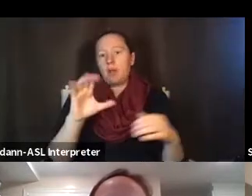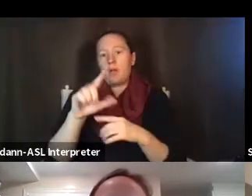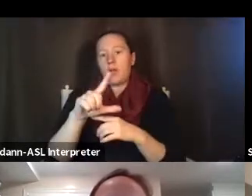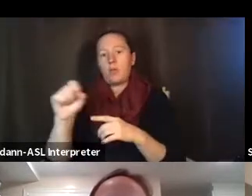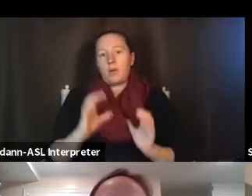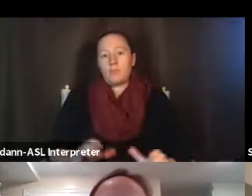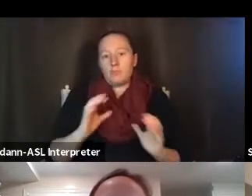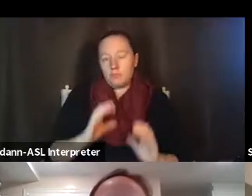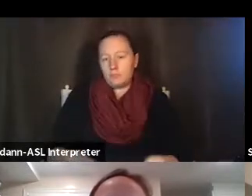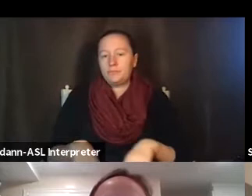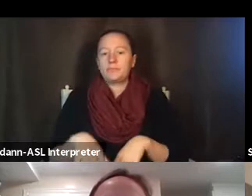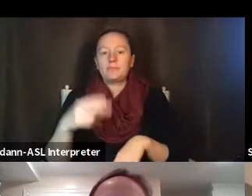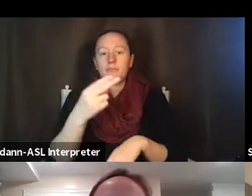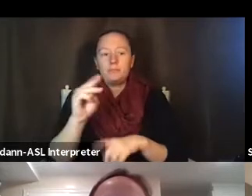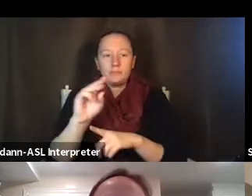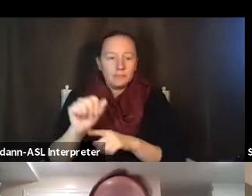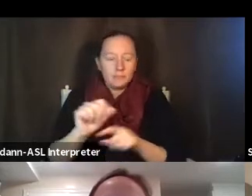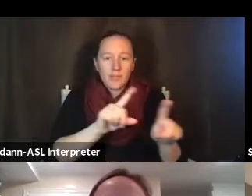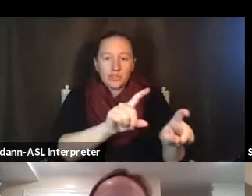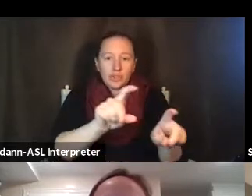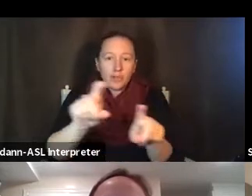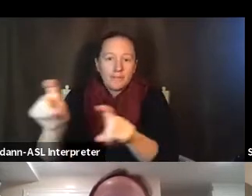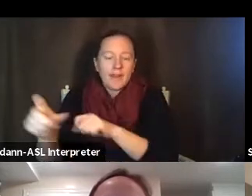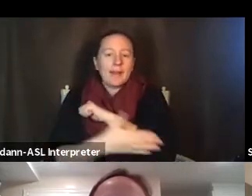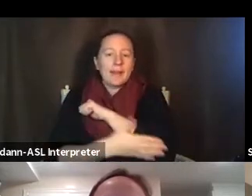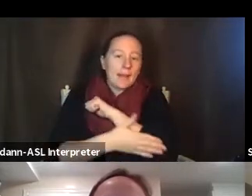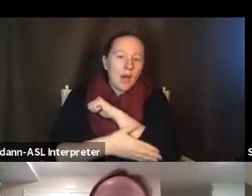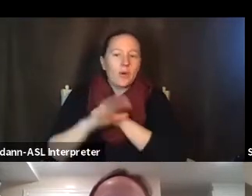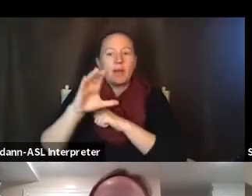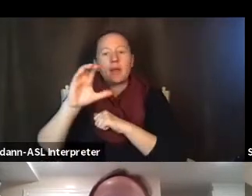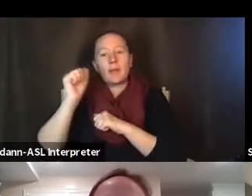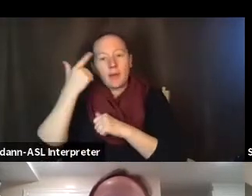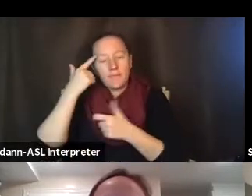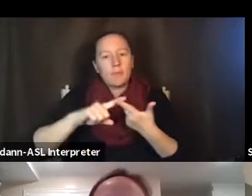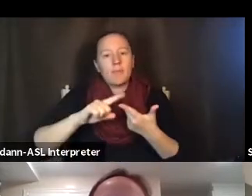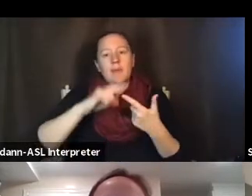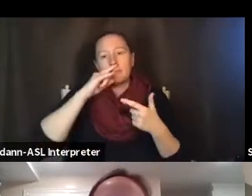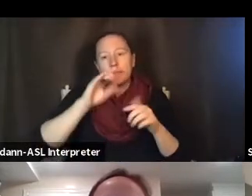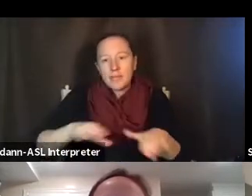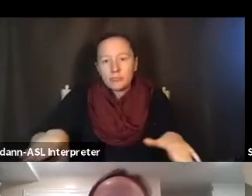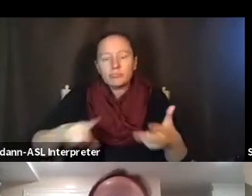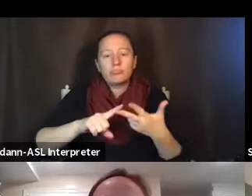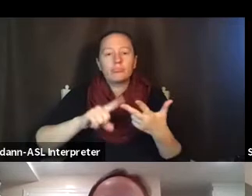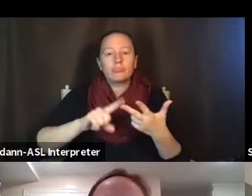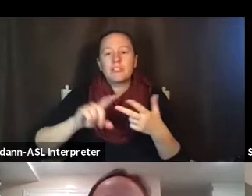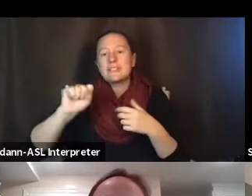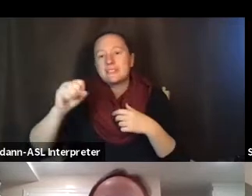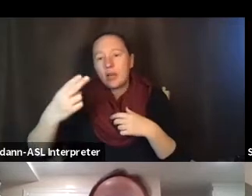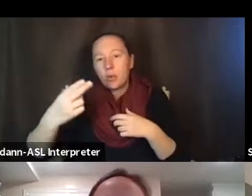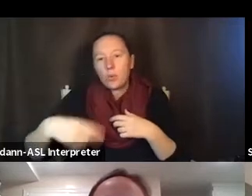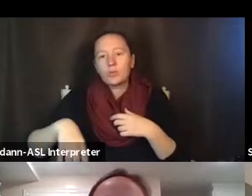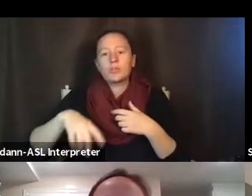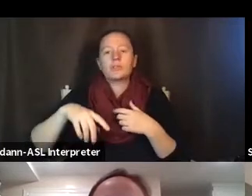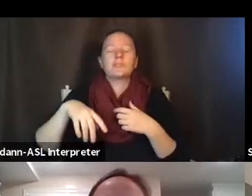HMA also surveyed the community, county governments, behavioral health providers, pediatric family medicine providers, and conducted stakeholder focus groups as